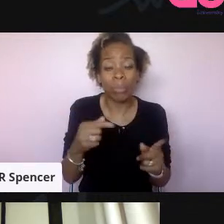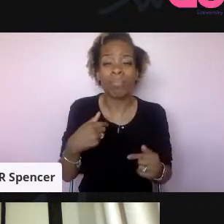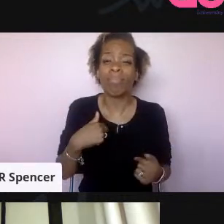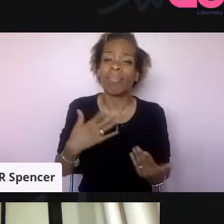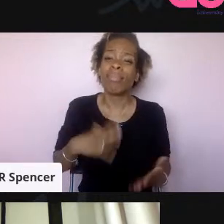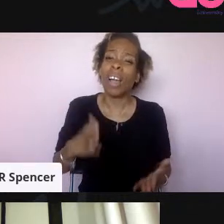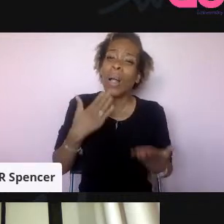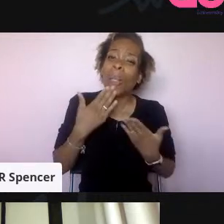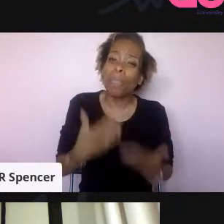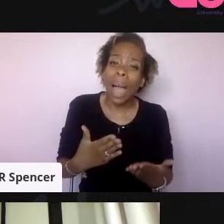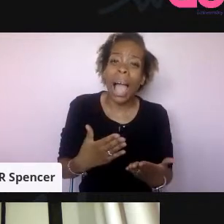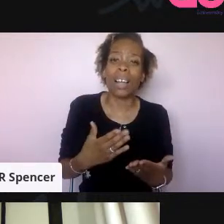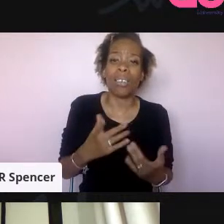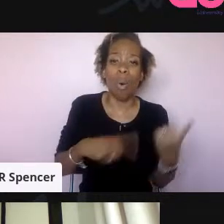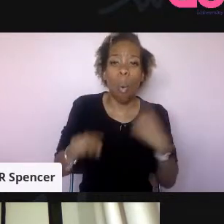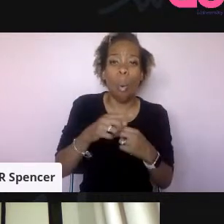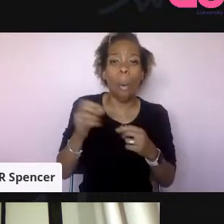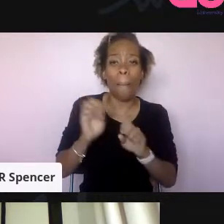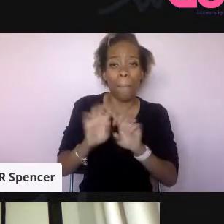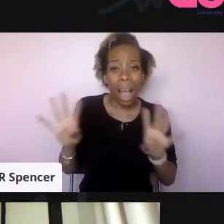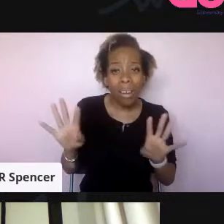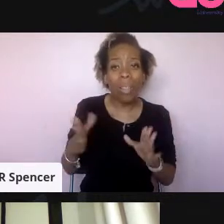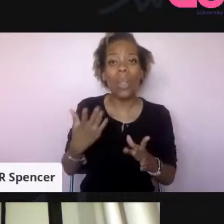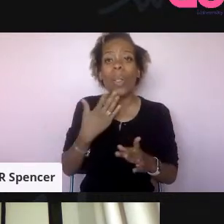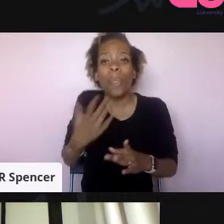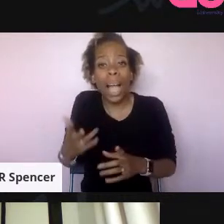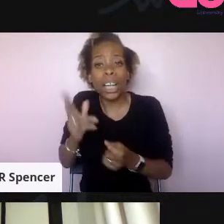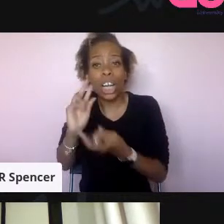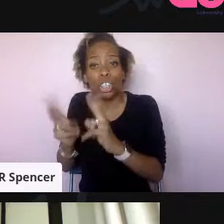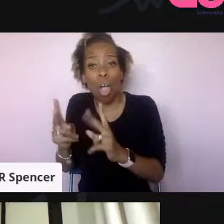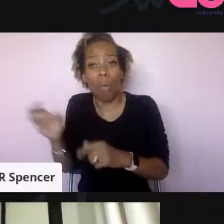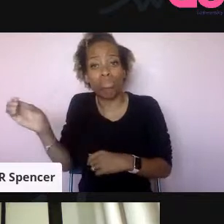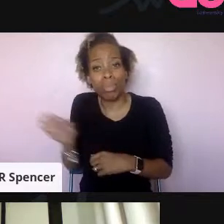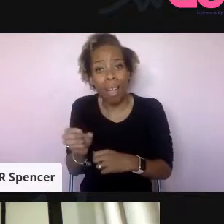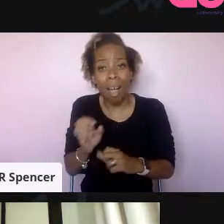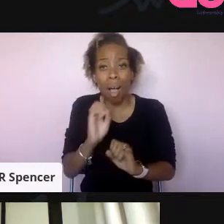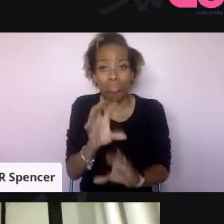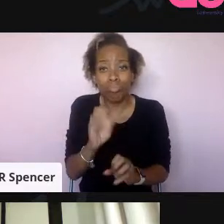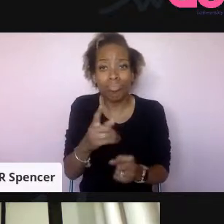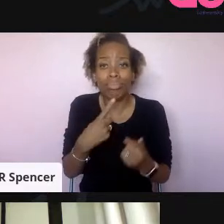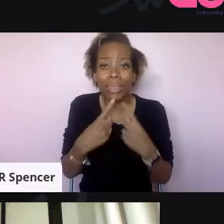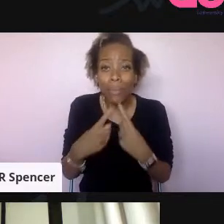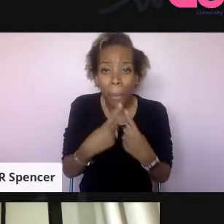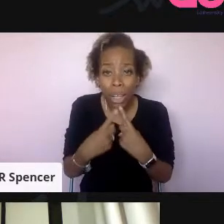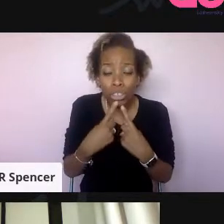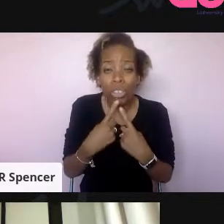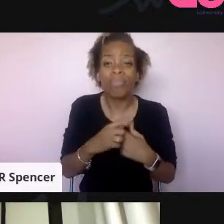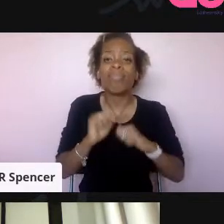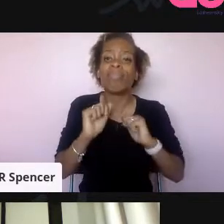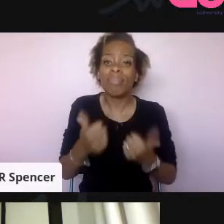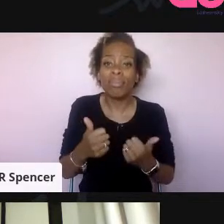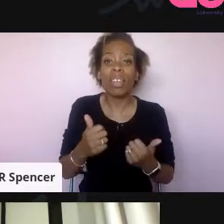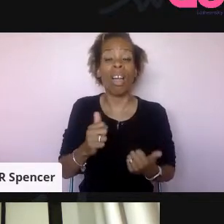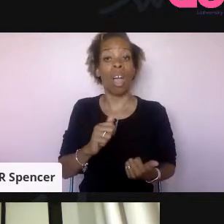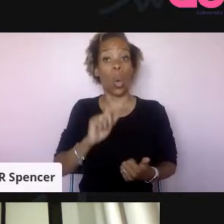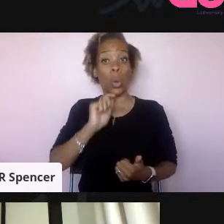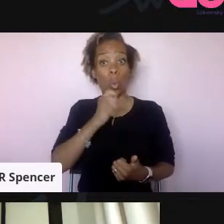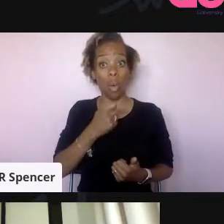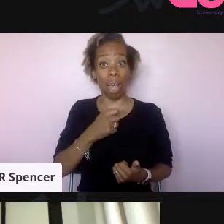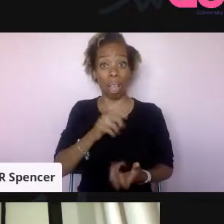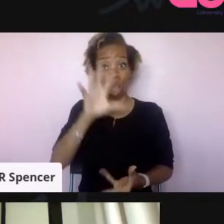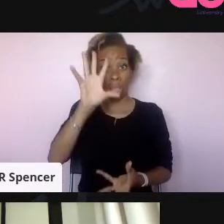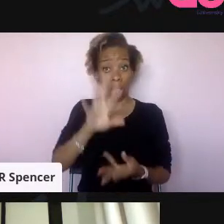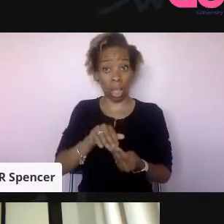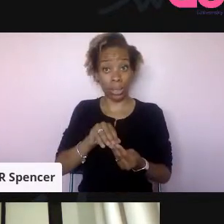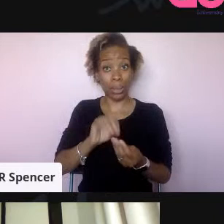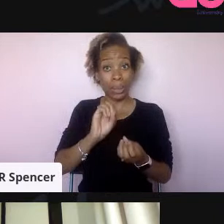the speakers again and thank Rebecca for interpreting for us during the session. We will circulate a summary of